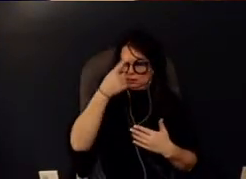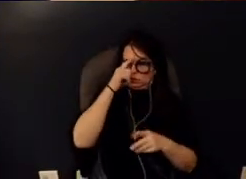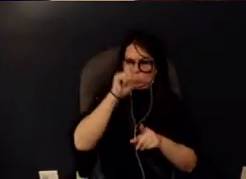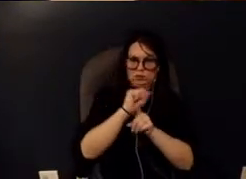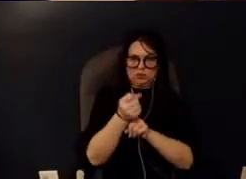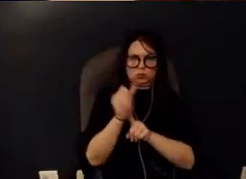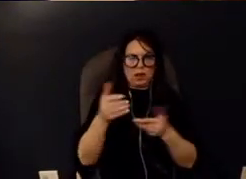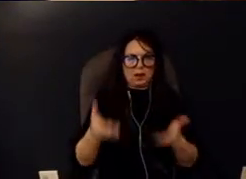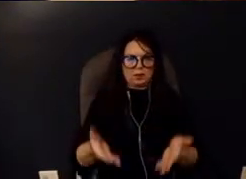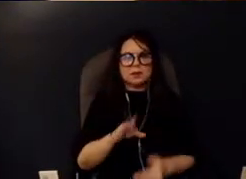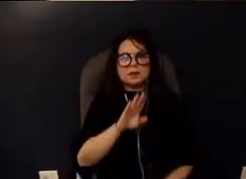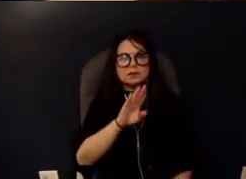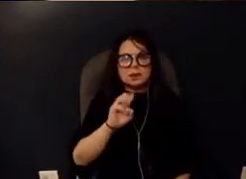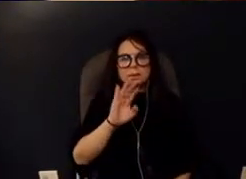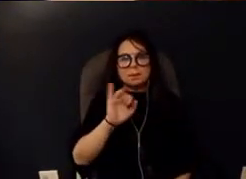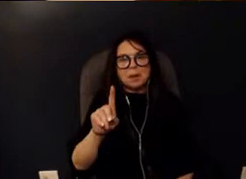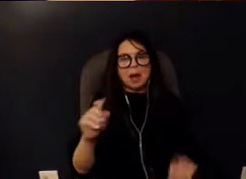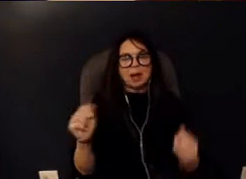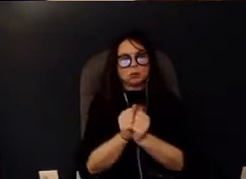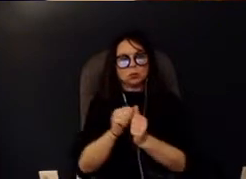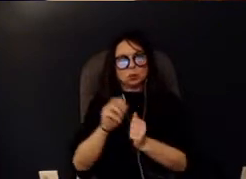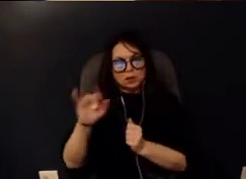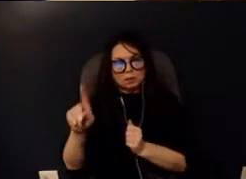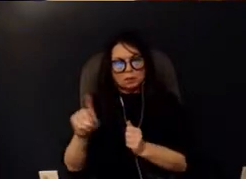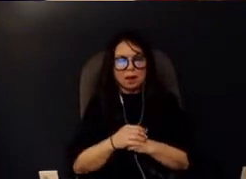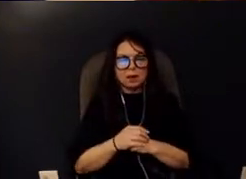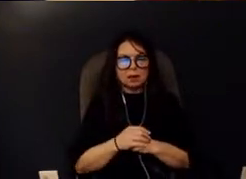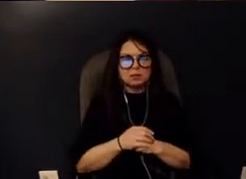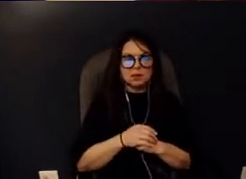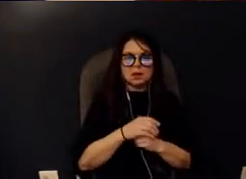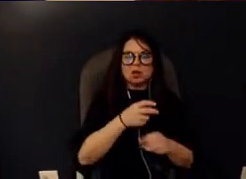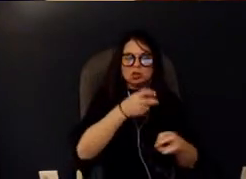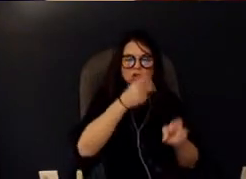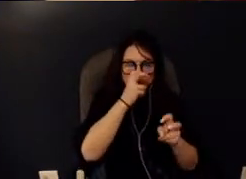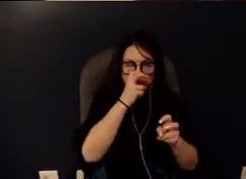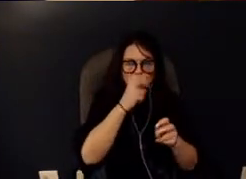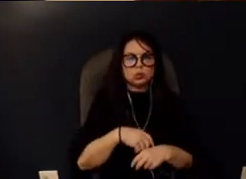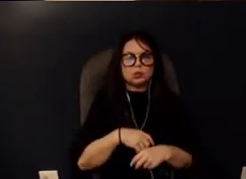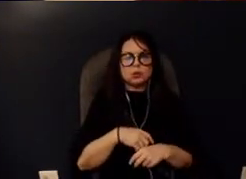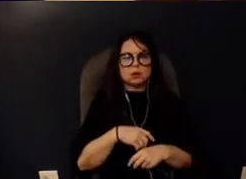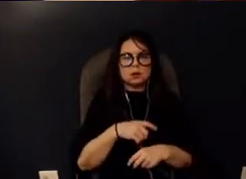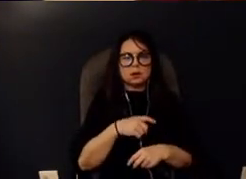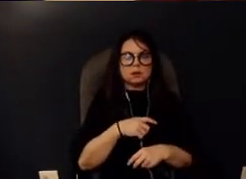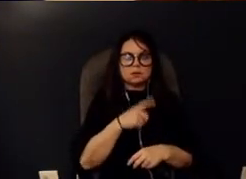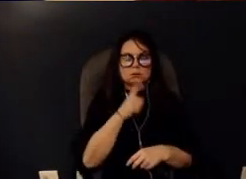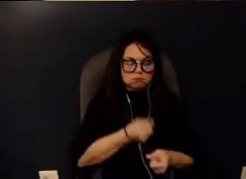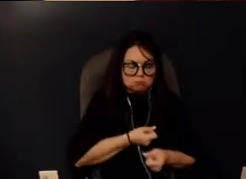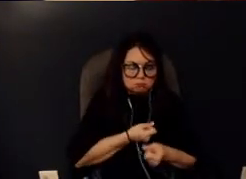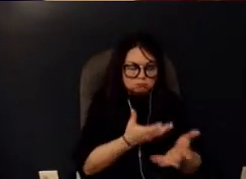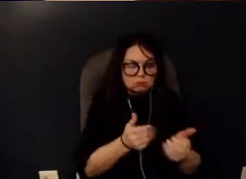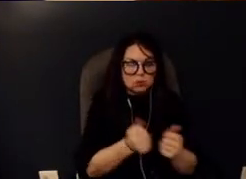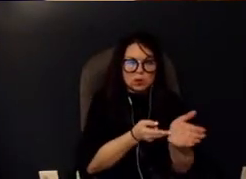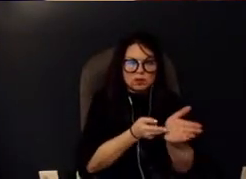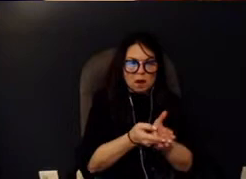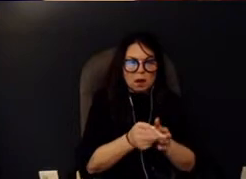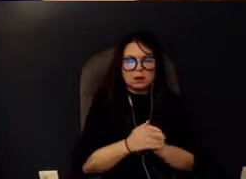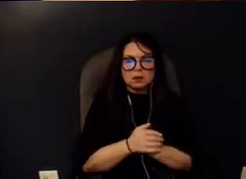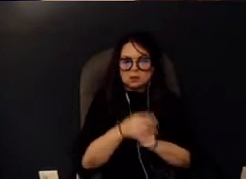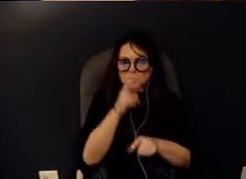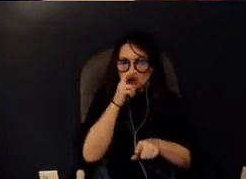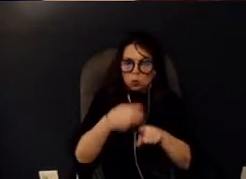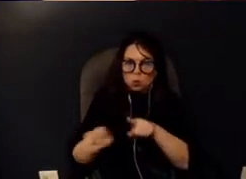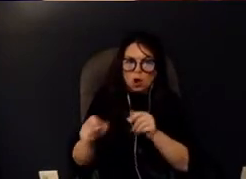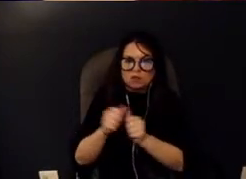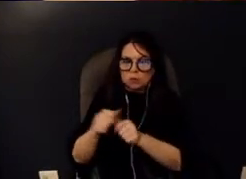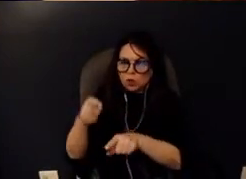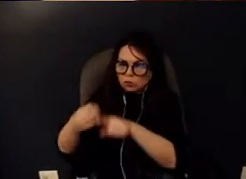mild, shrewd with the crafty, confiding to the honest, rough to the ruffian, and a thunderbolt to a